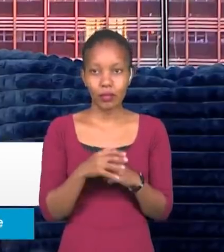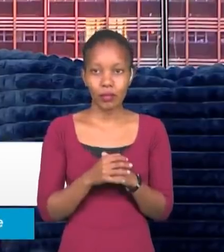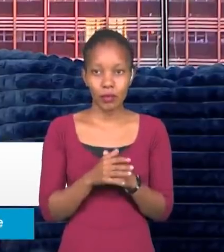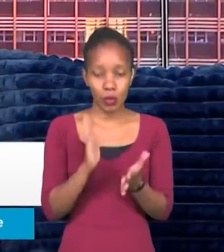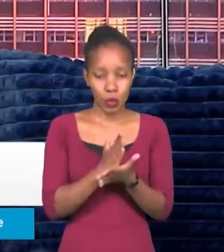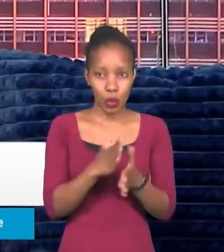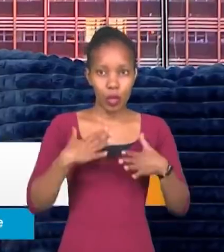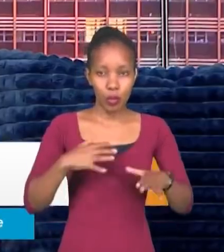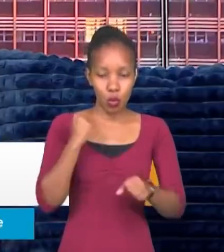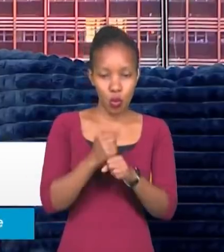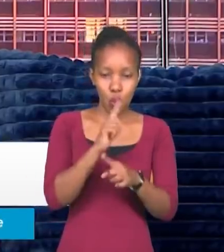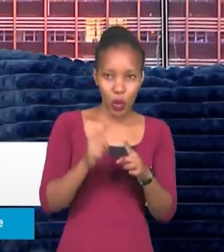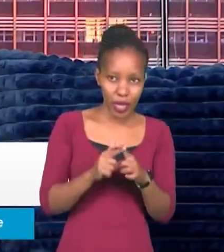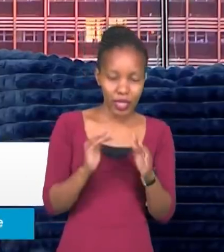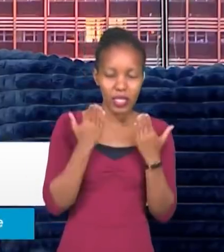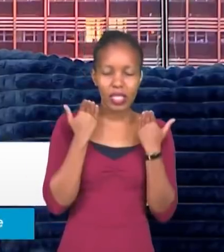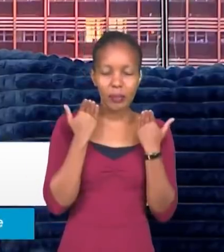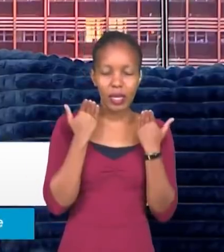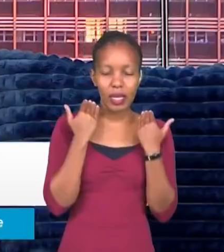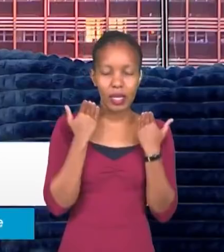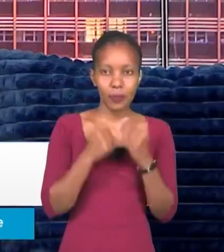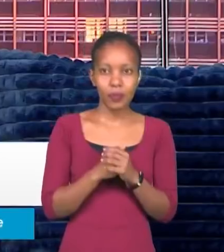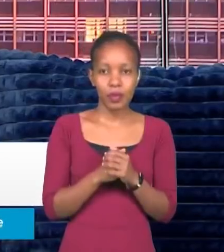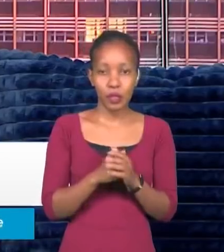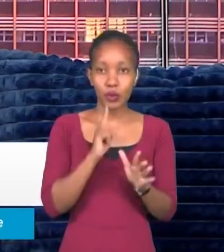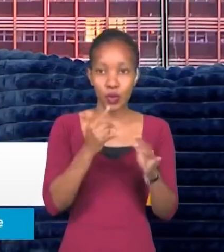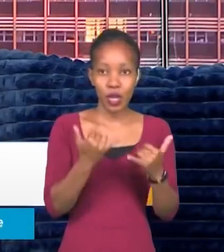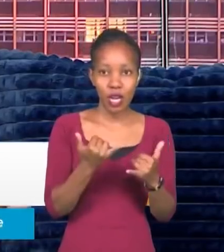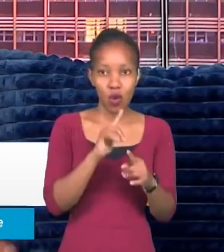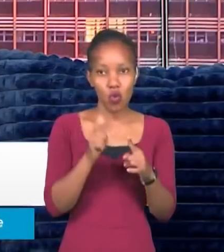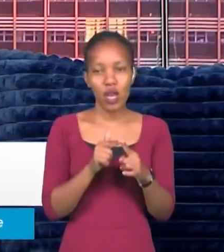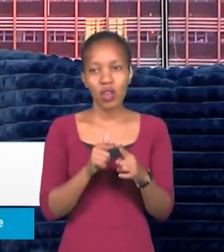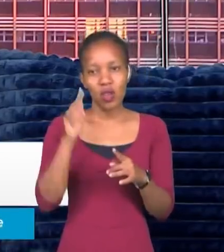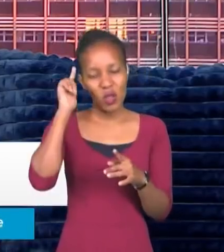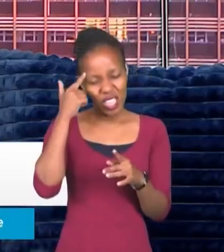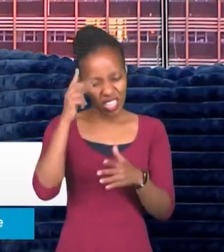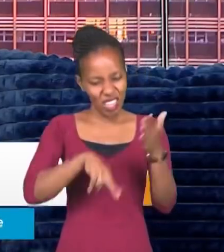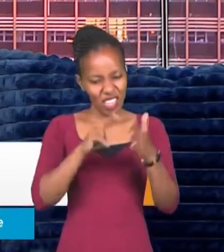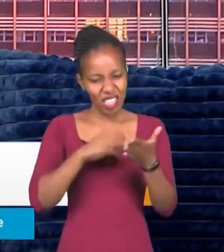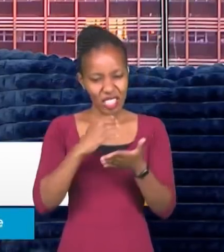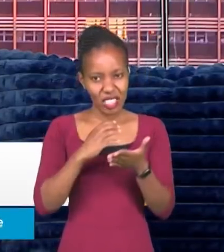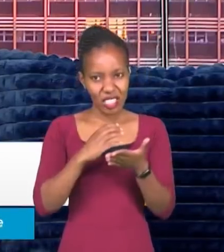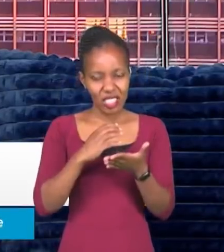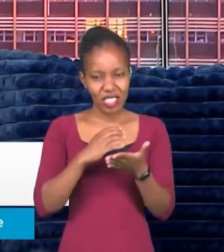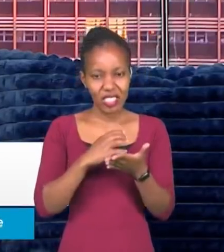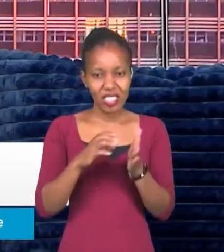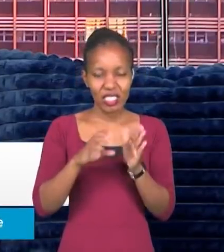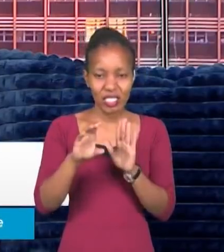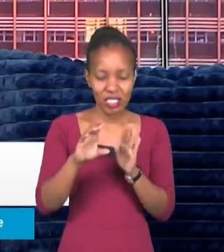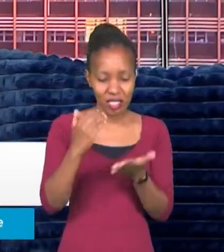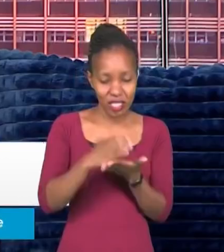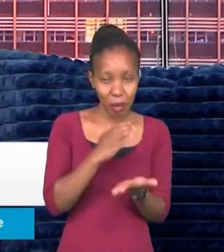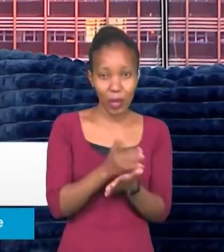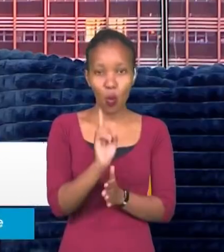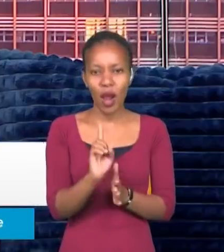Definitely people do this when they're sleeping. Yeah. So by the time you want to think that you've read the first chapter, you've already slept. Yeah, absolutely. Yeah, so really